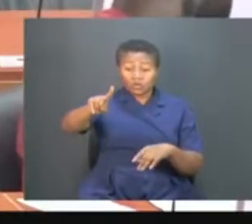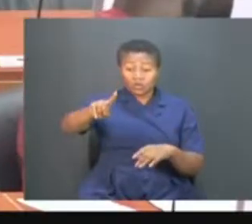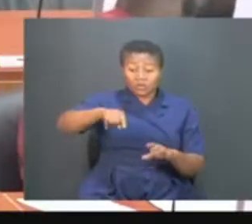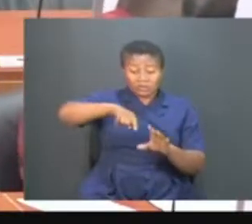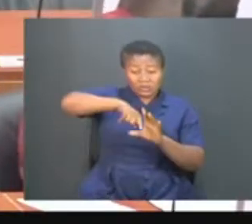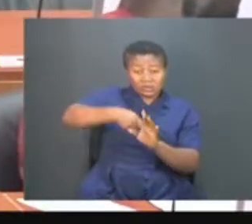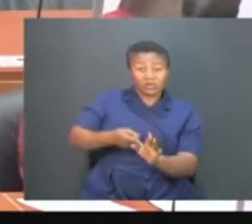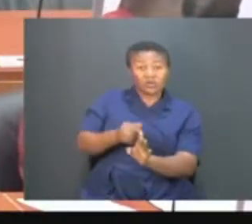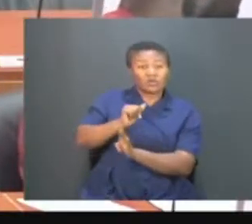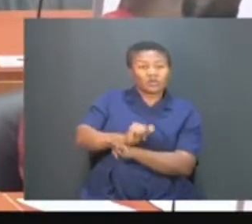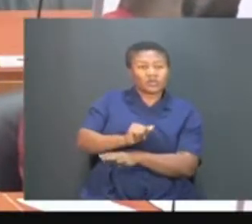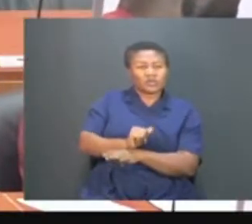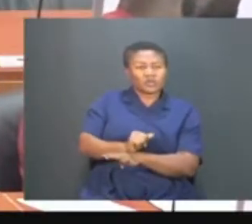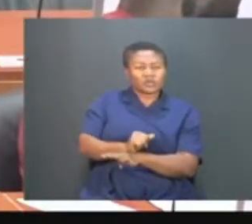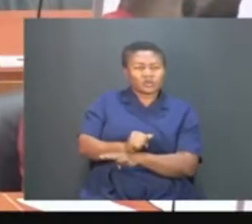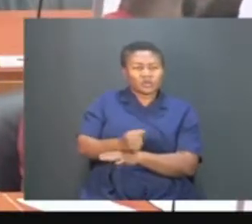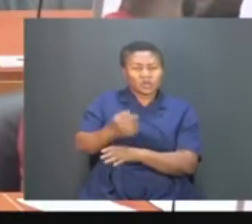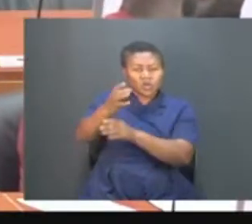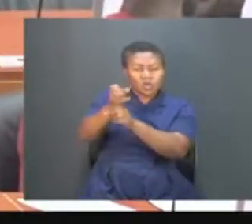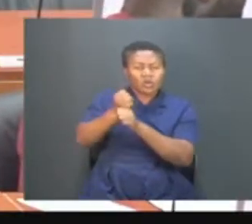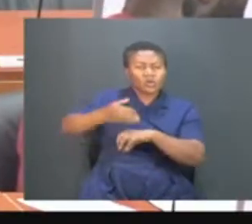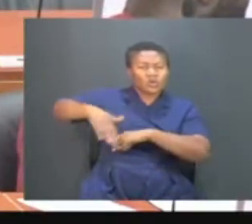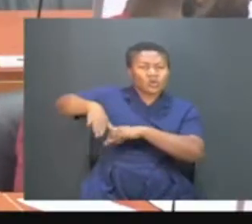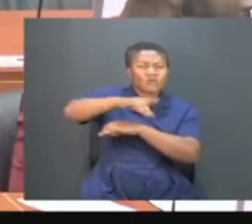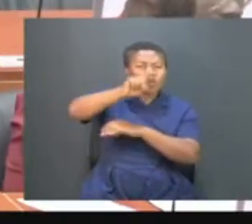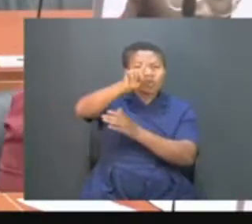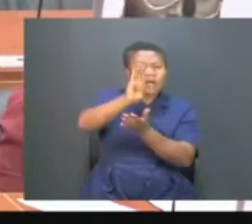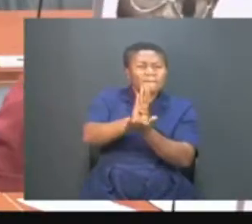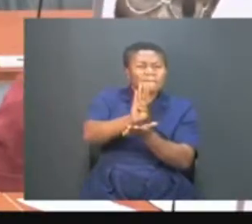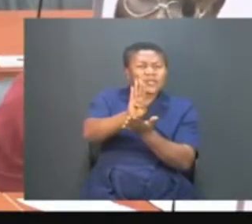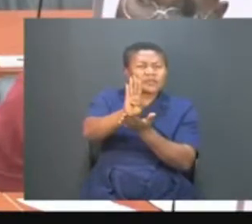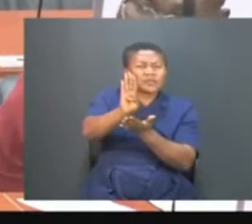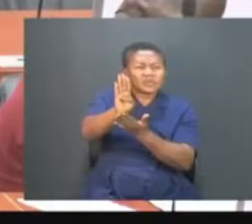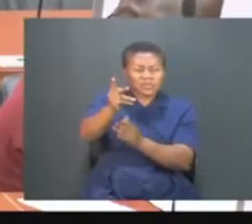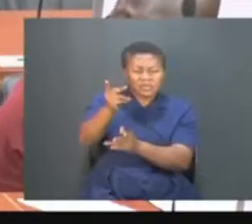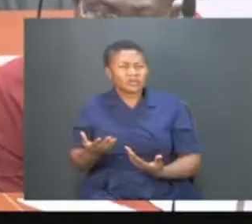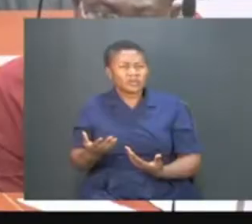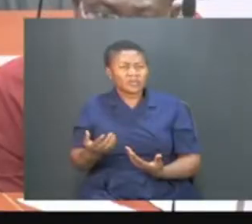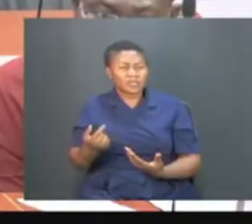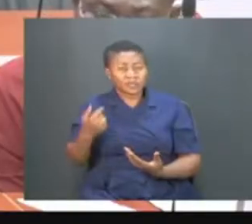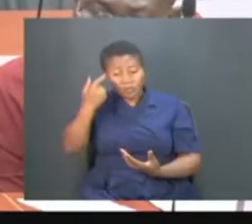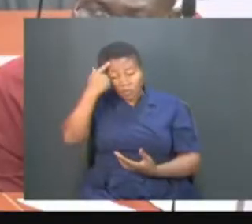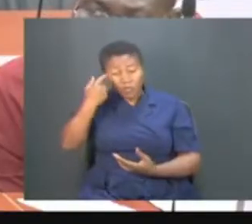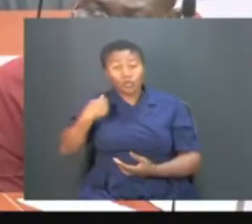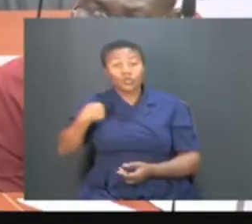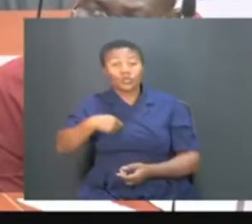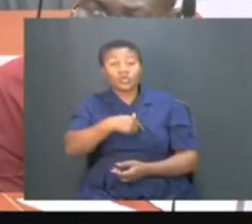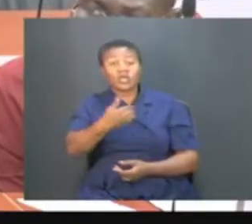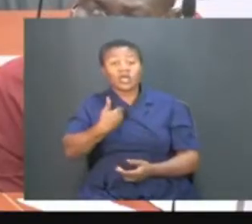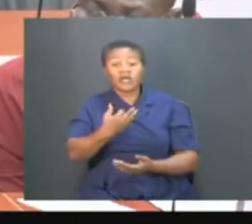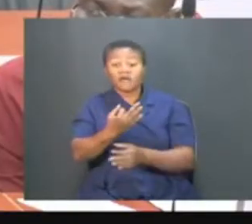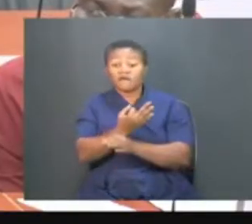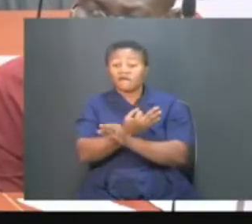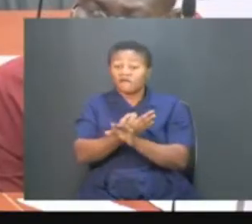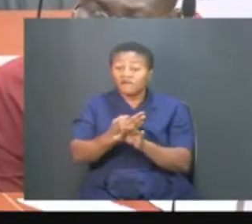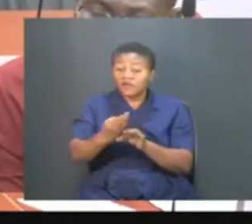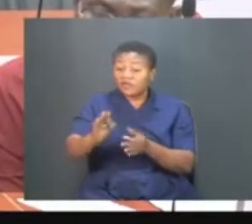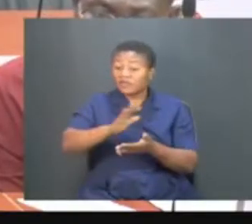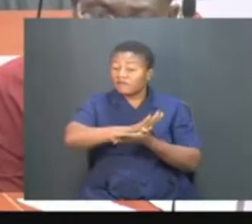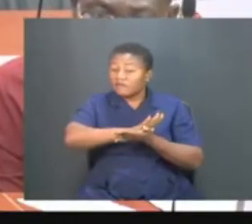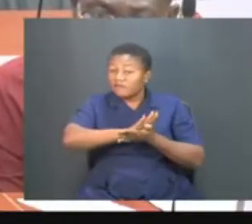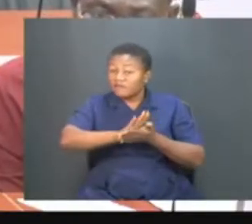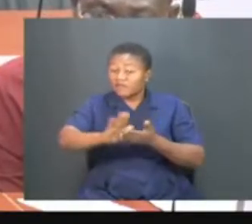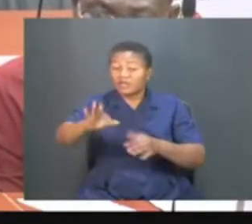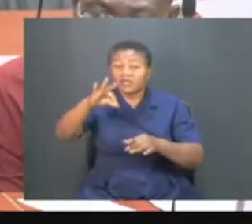gotten over $1 billion in account because we domesticated a fair, peaceful election that rebuilt and